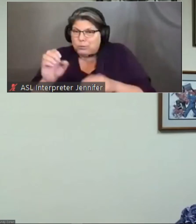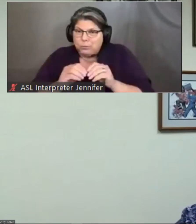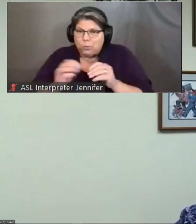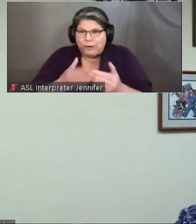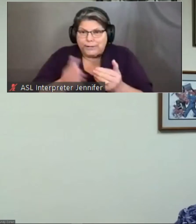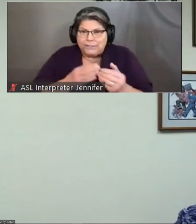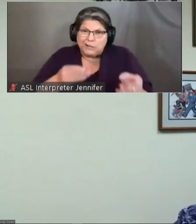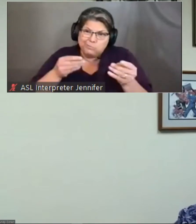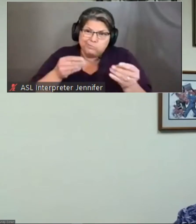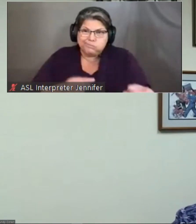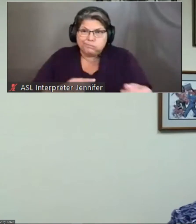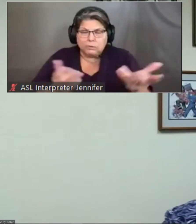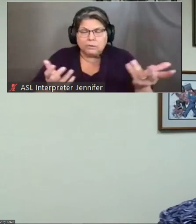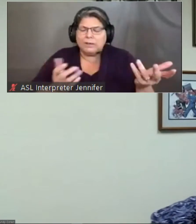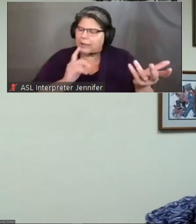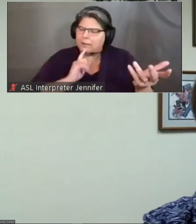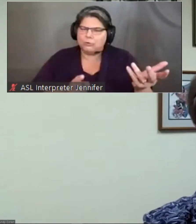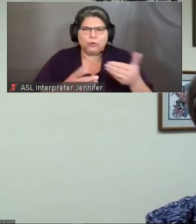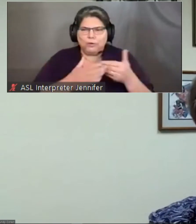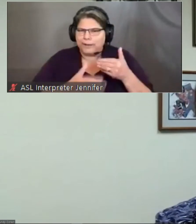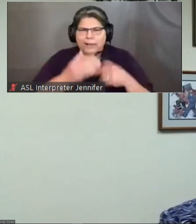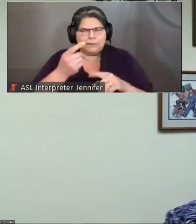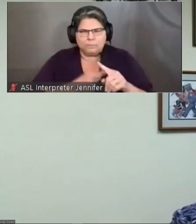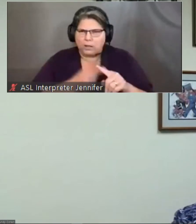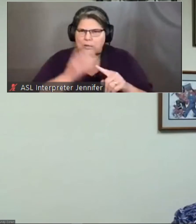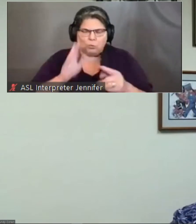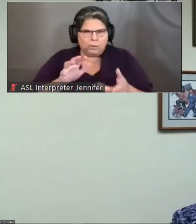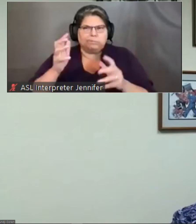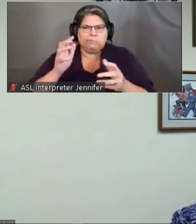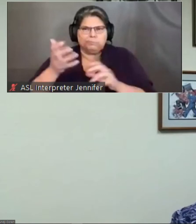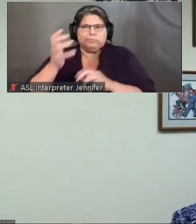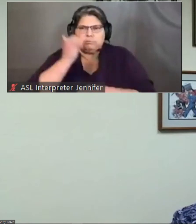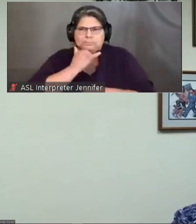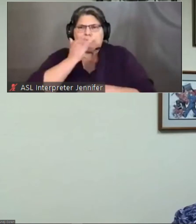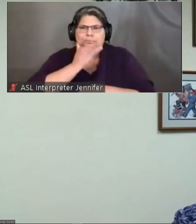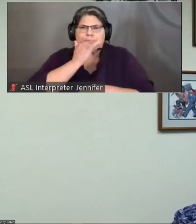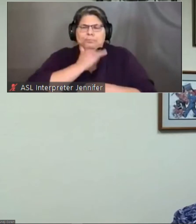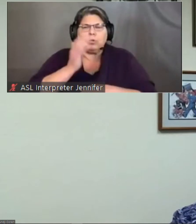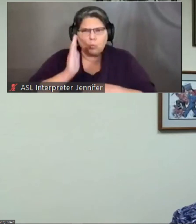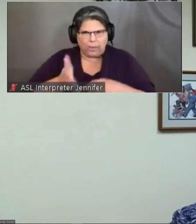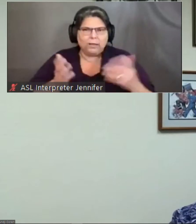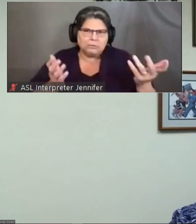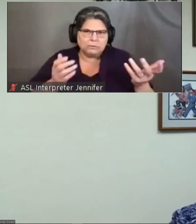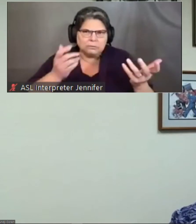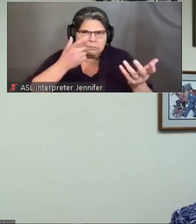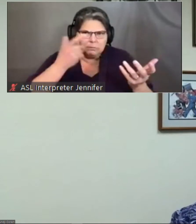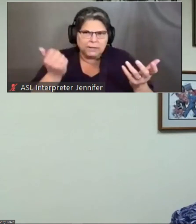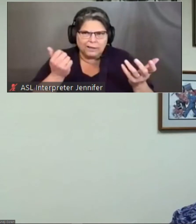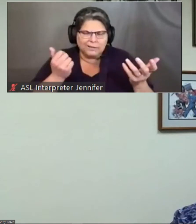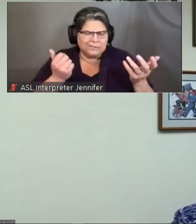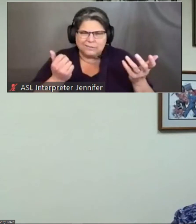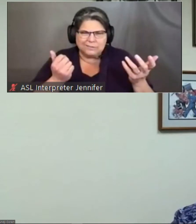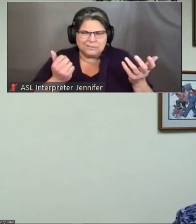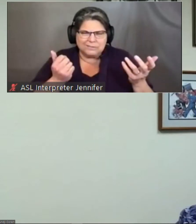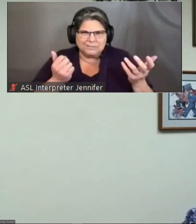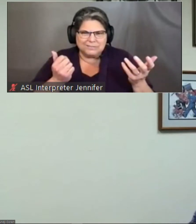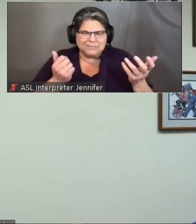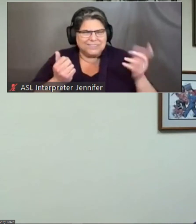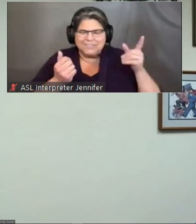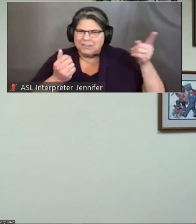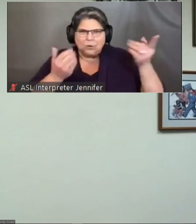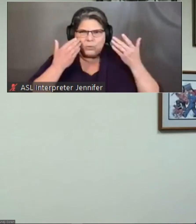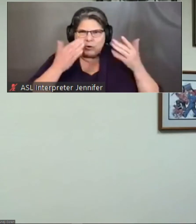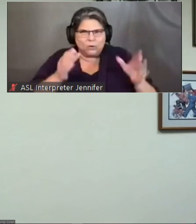sure that there are going to be hitches in the next month at the very least, because there are non-stable